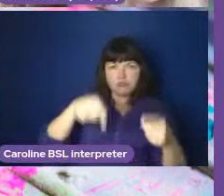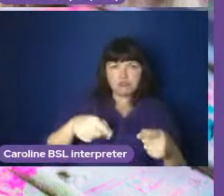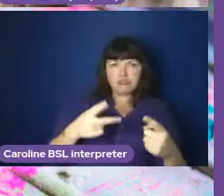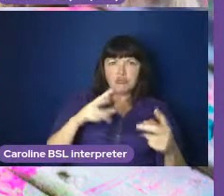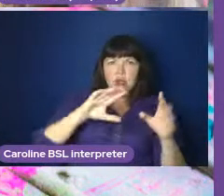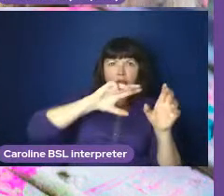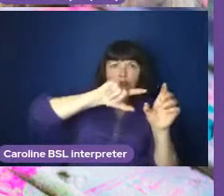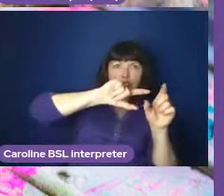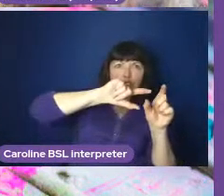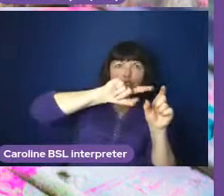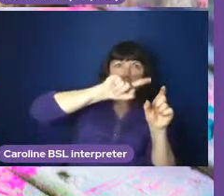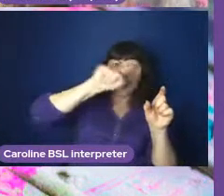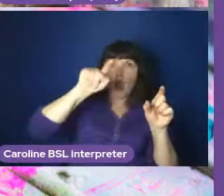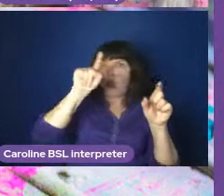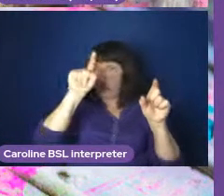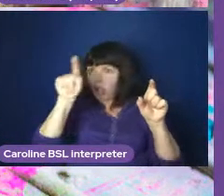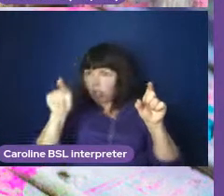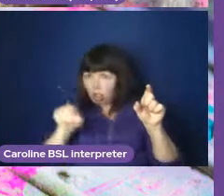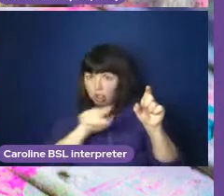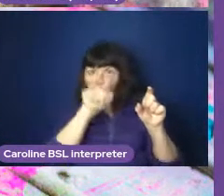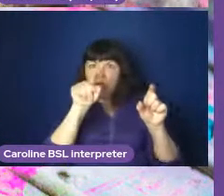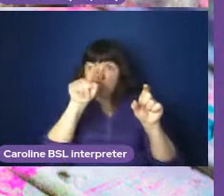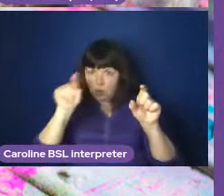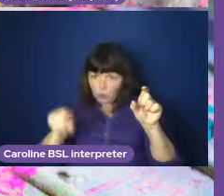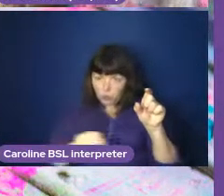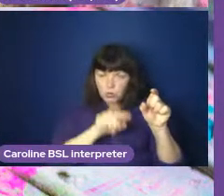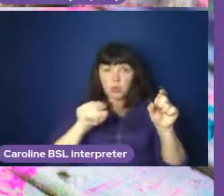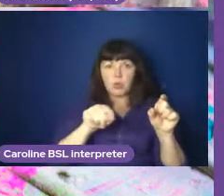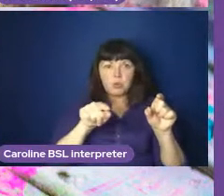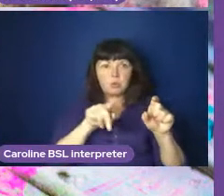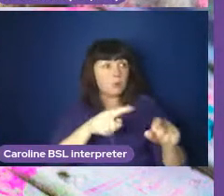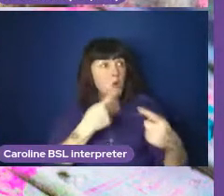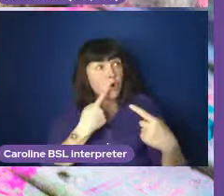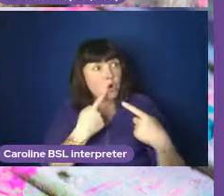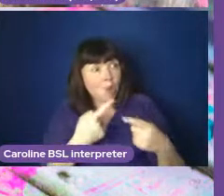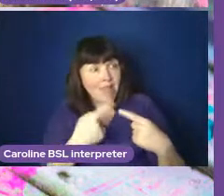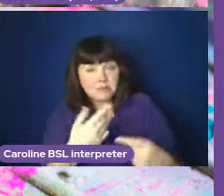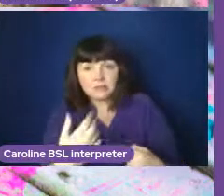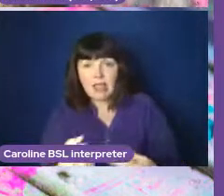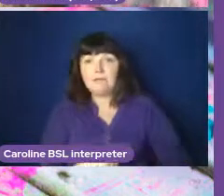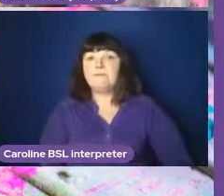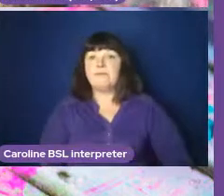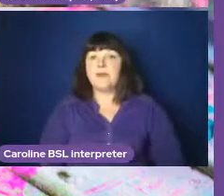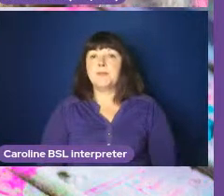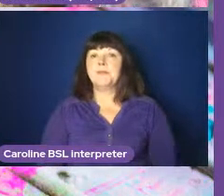Can we show you maybe some of the comments about Anna's work, please? If possible.